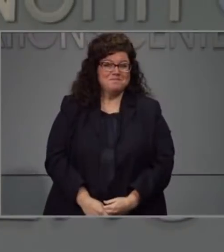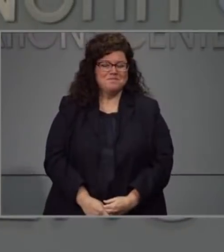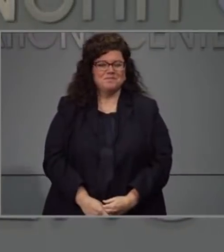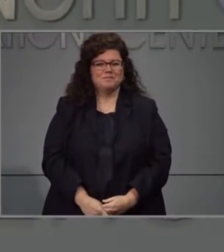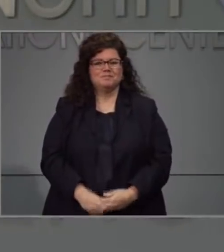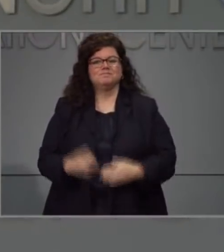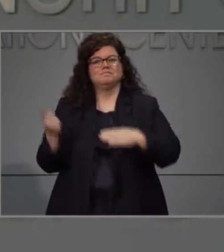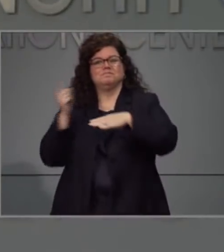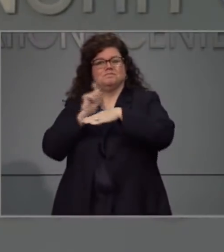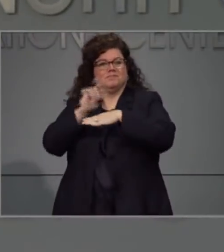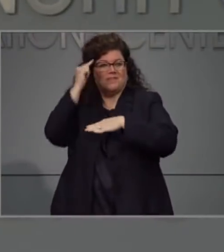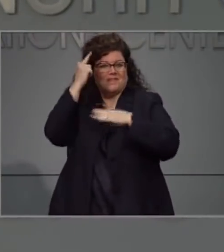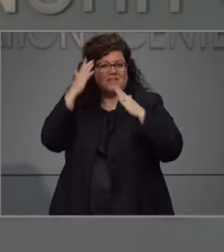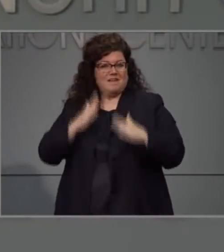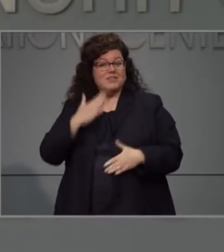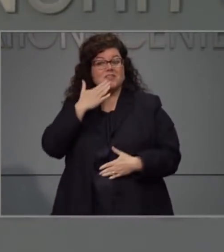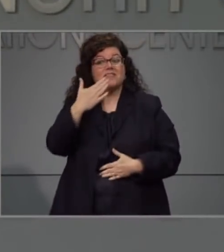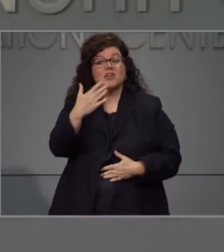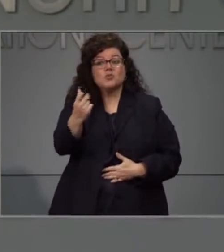Thank you. Next question.